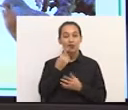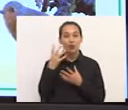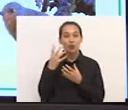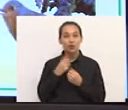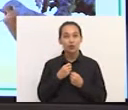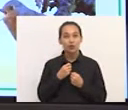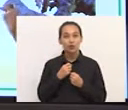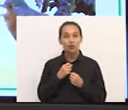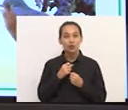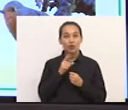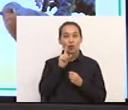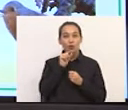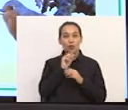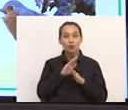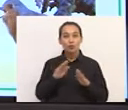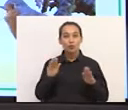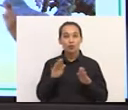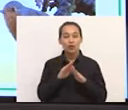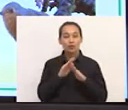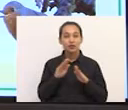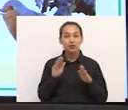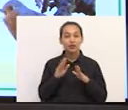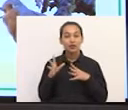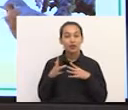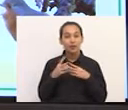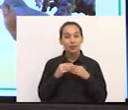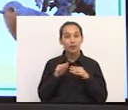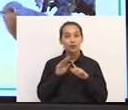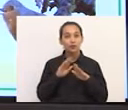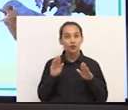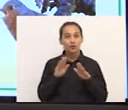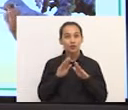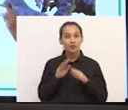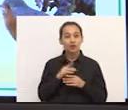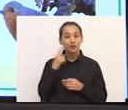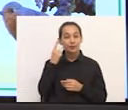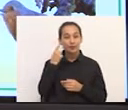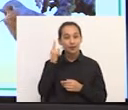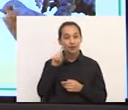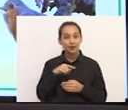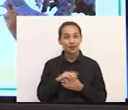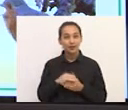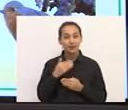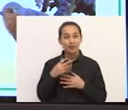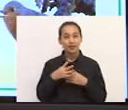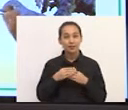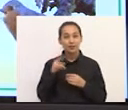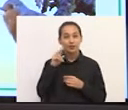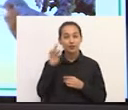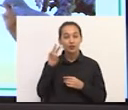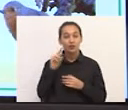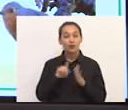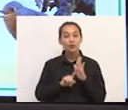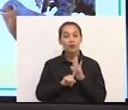qumri, bulbullarning ovoz jo'rligi ma'nosini bildiruvchi san'at hisoblanadi. Biz sizlar bilan dostonning boshlanish qismida